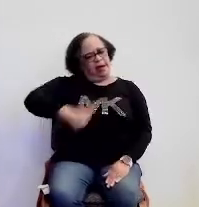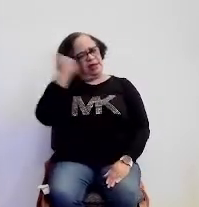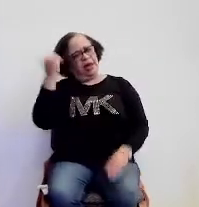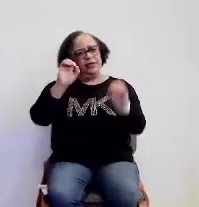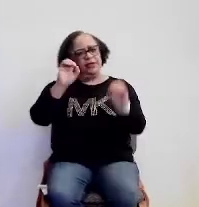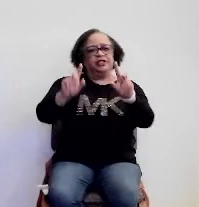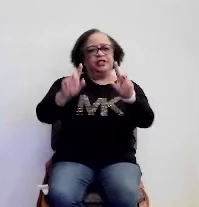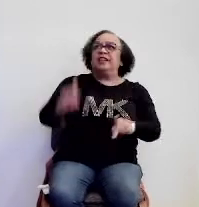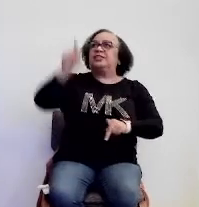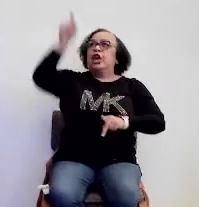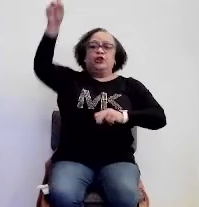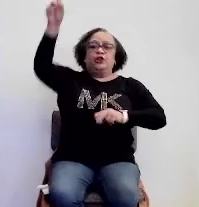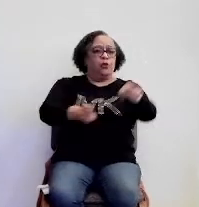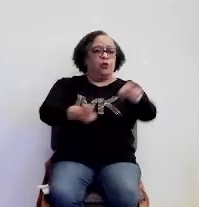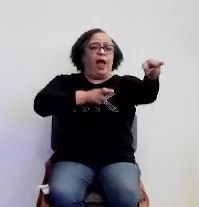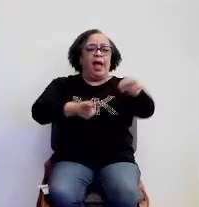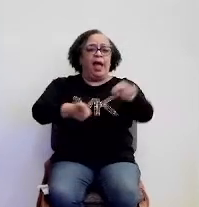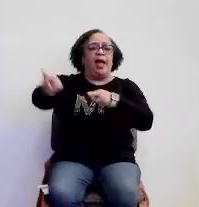me.